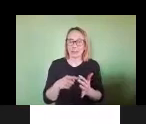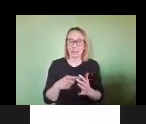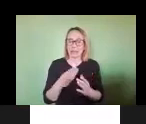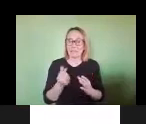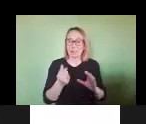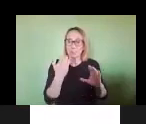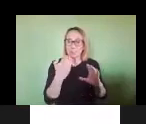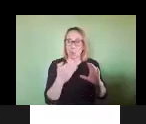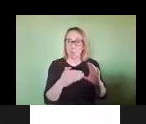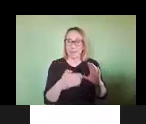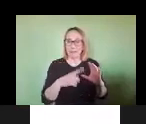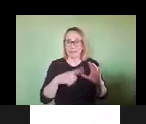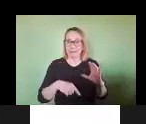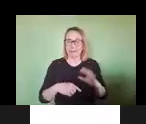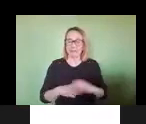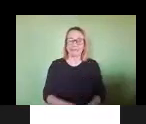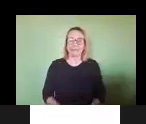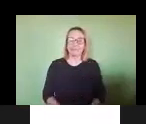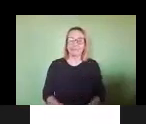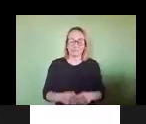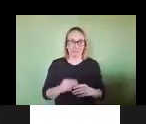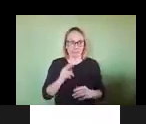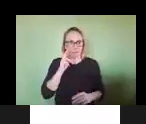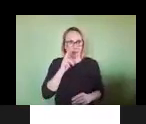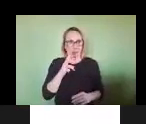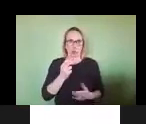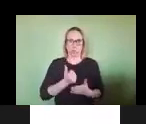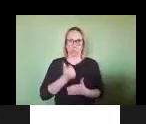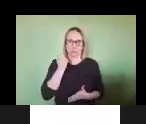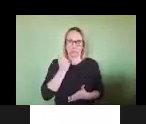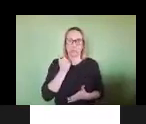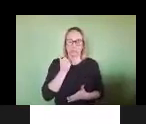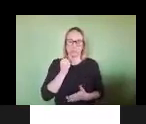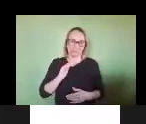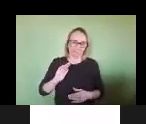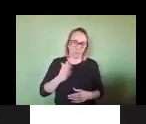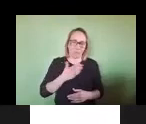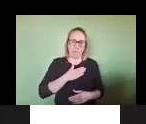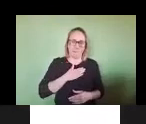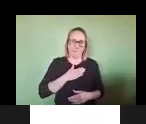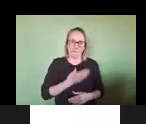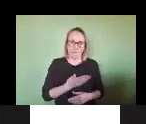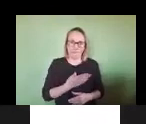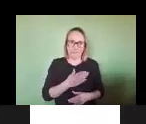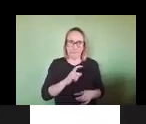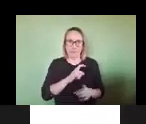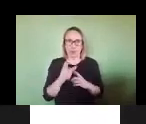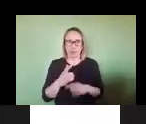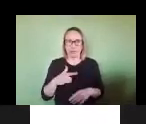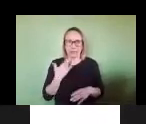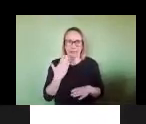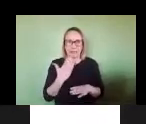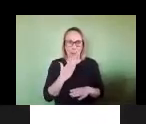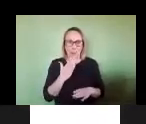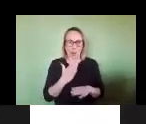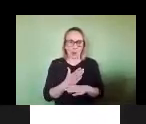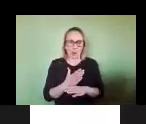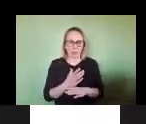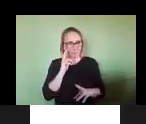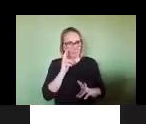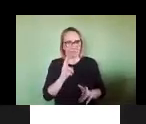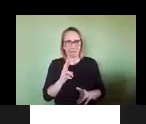comments. The dance class looks fantastic, and all of the network members and community living workers look like they're enjoying the